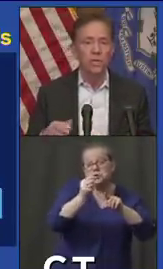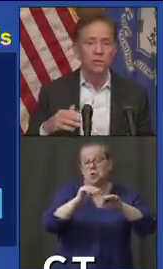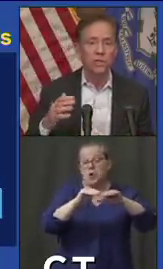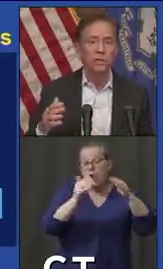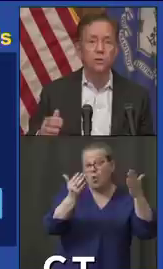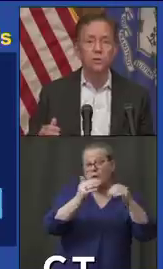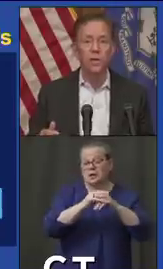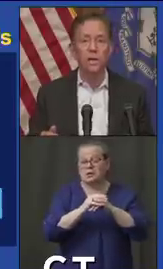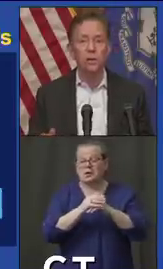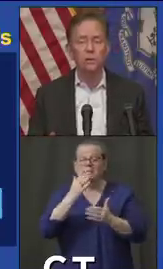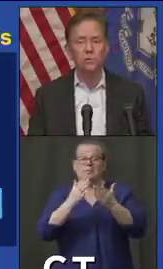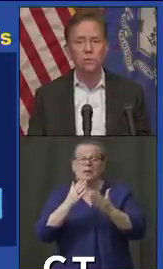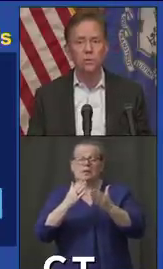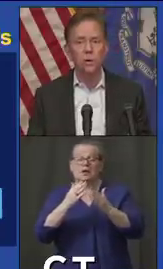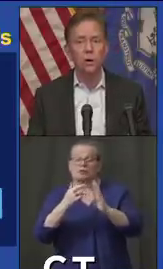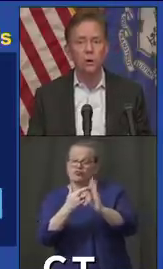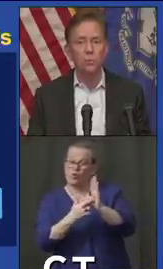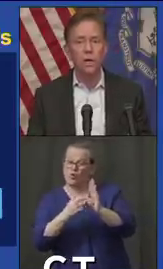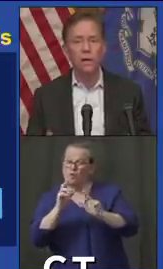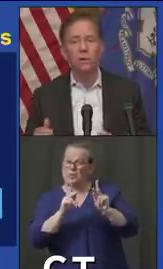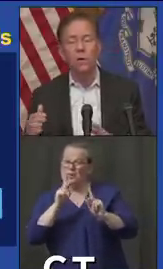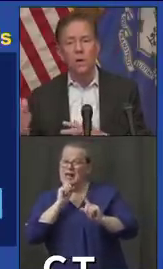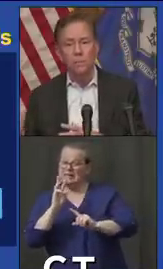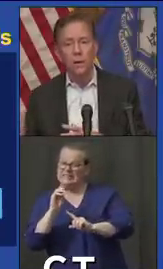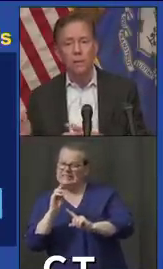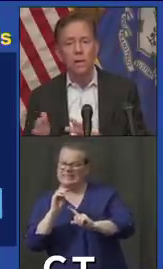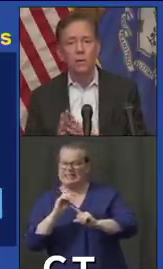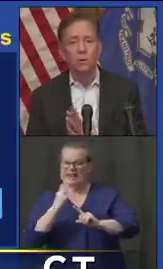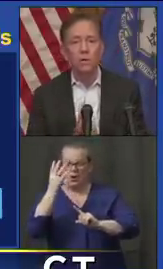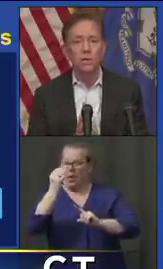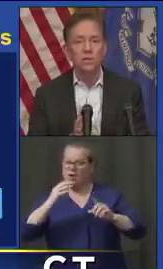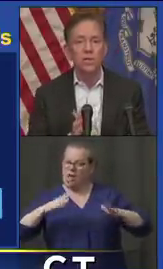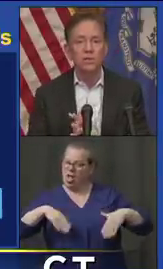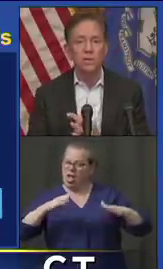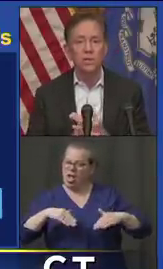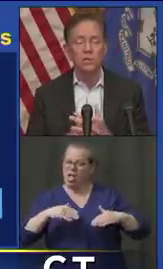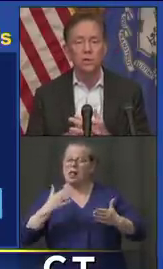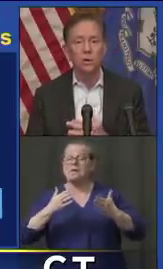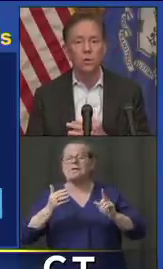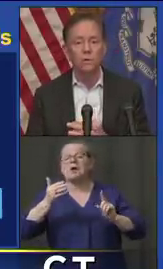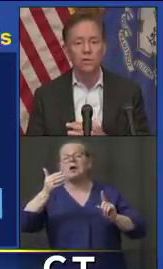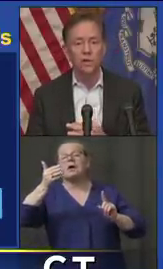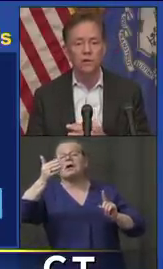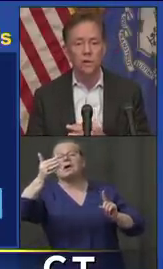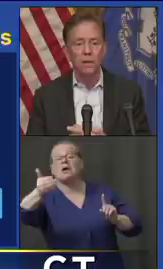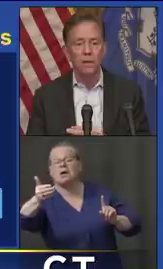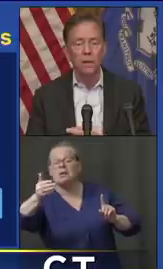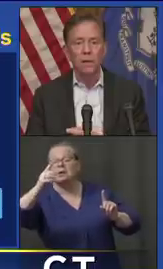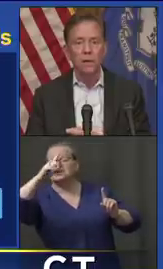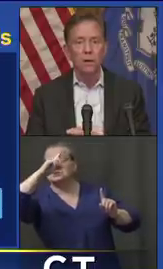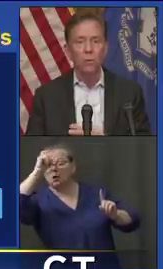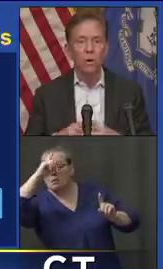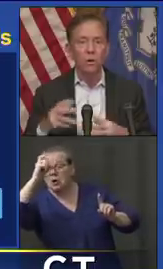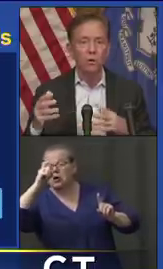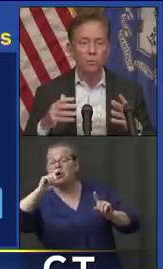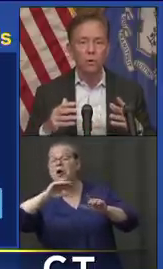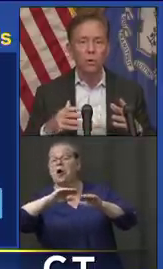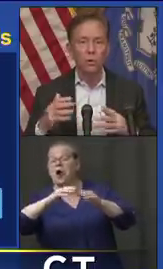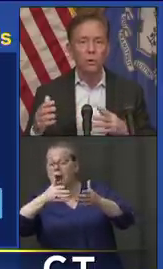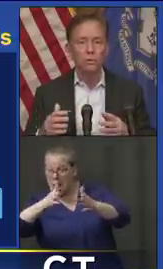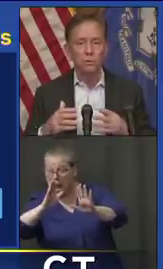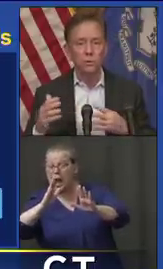over 60 should stay close to a home now. Maybe later on in the season it's over 70. What are